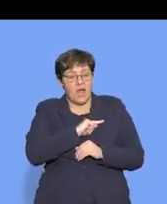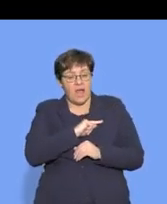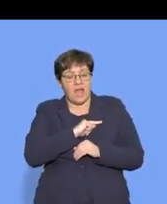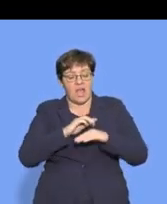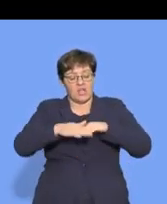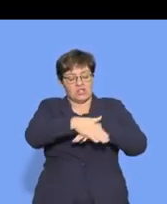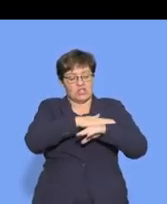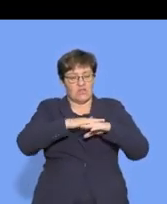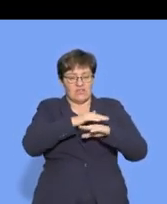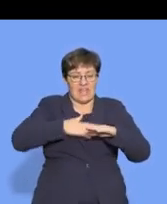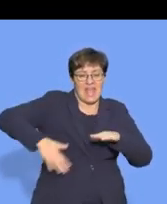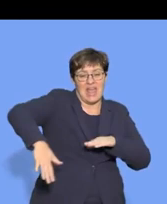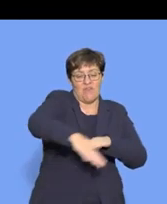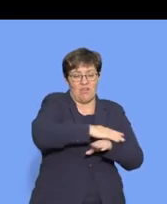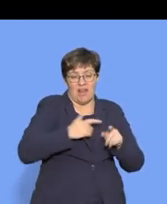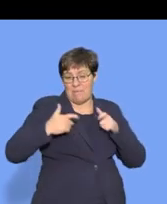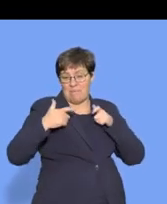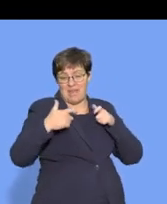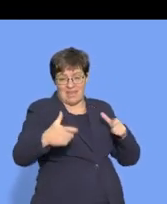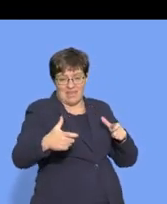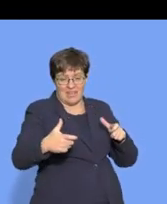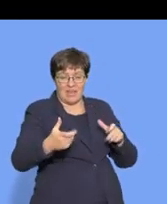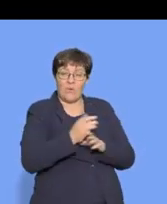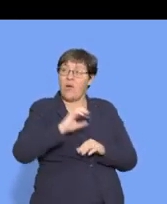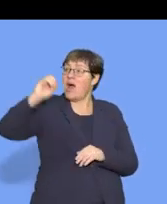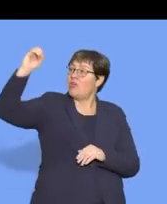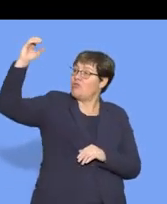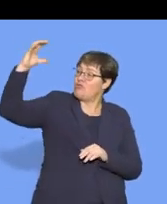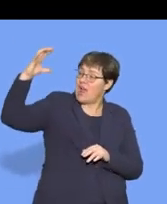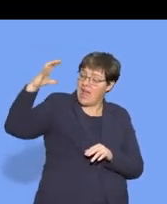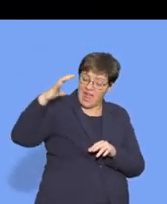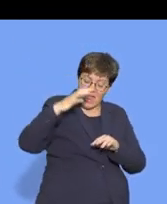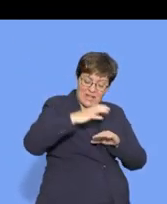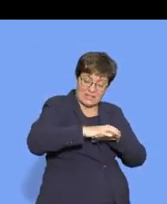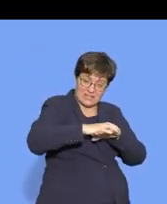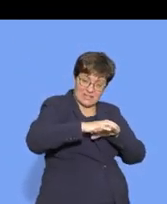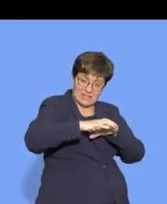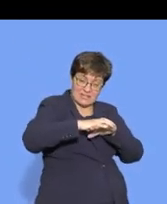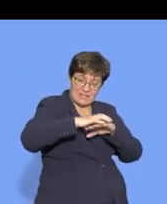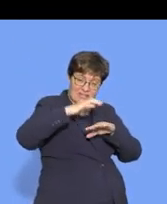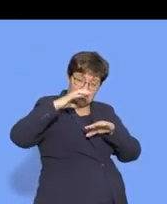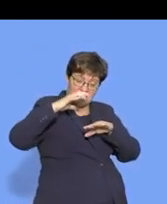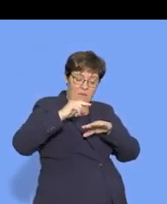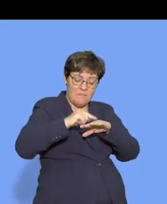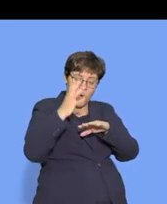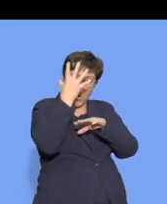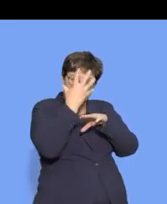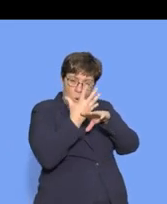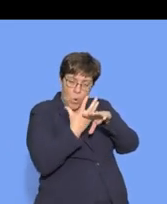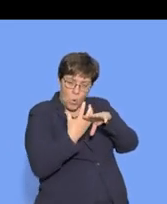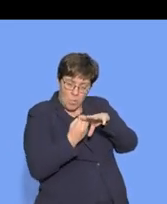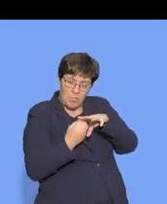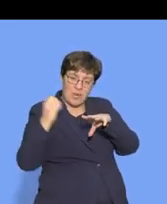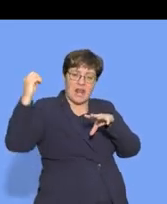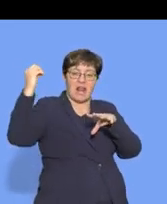large surface area so that when the sun's rays hit it, the leaf can absorb